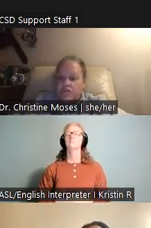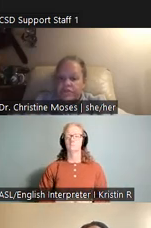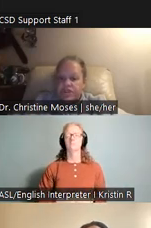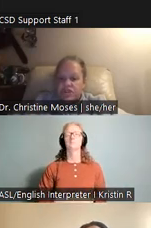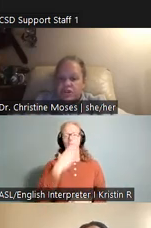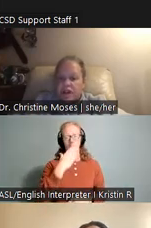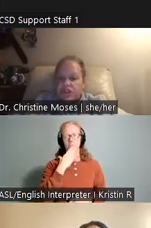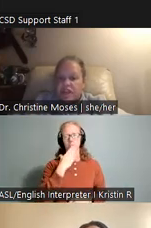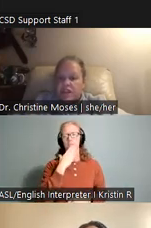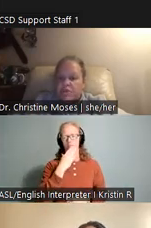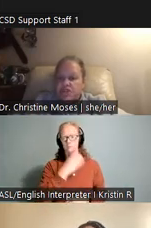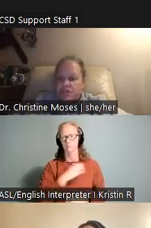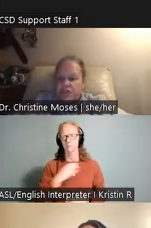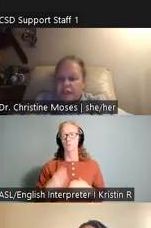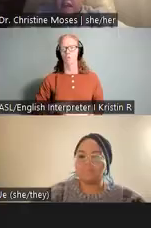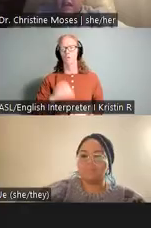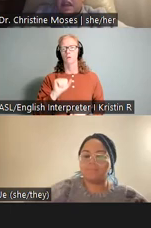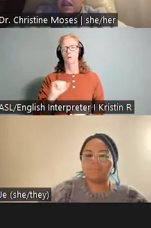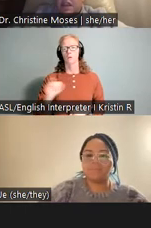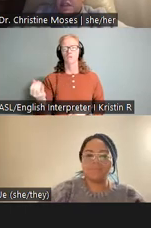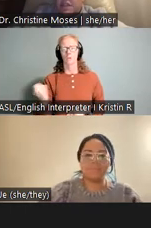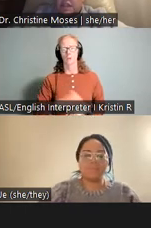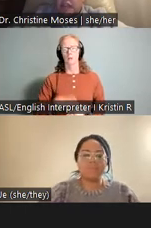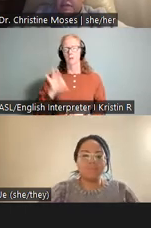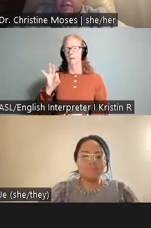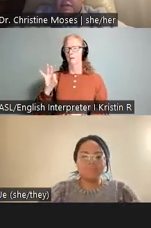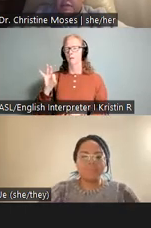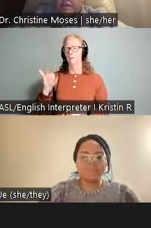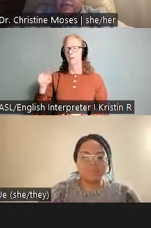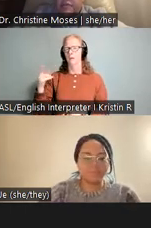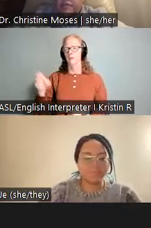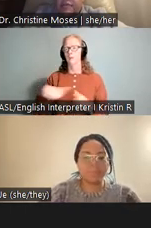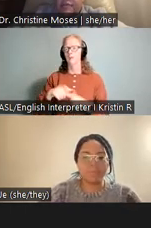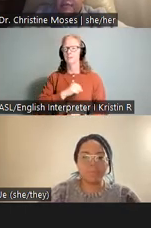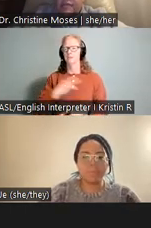Thank you, Commissioner Ajay. Commissioner Faith, and then staff.